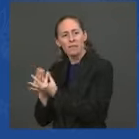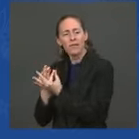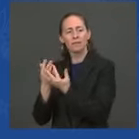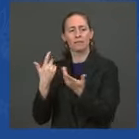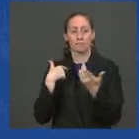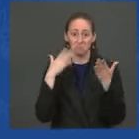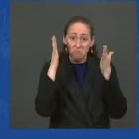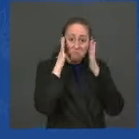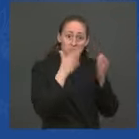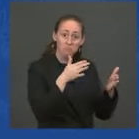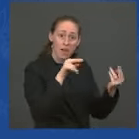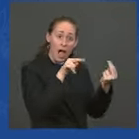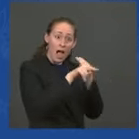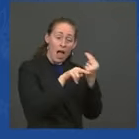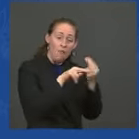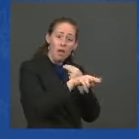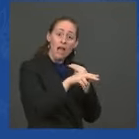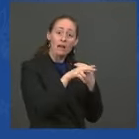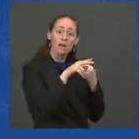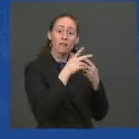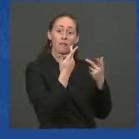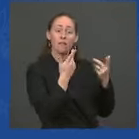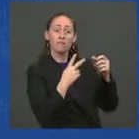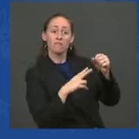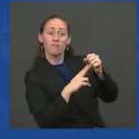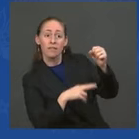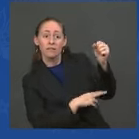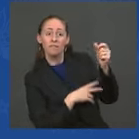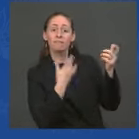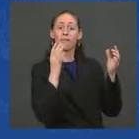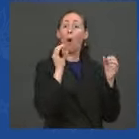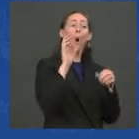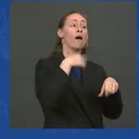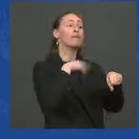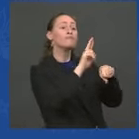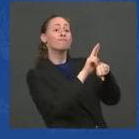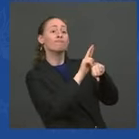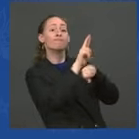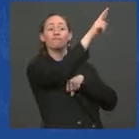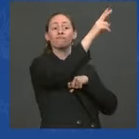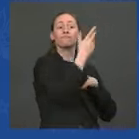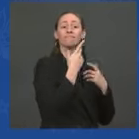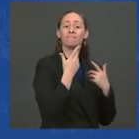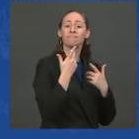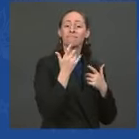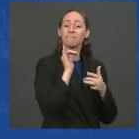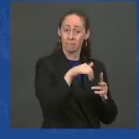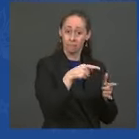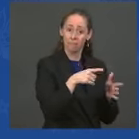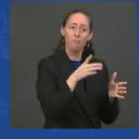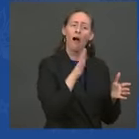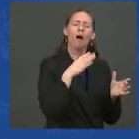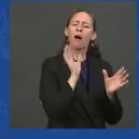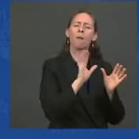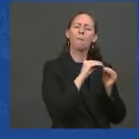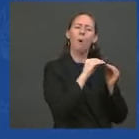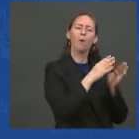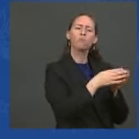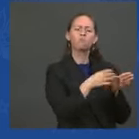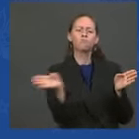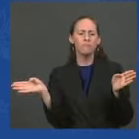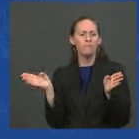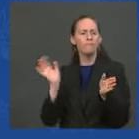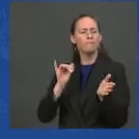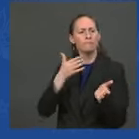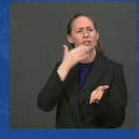and invest to win the space race. We also were among the first to provide access to free education beginning back at the turn of the